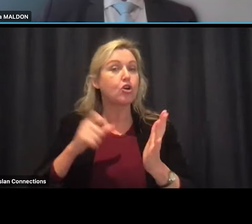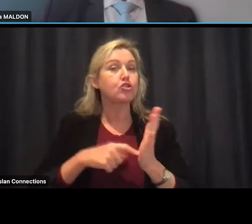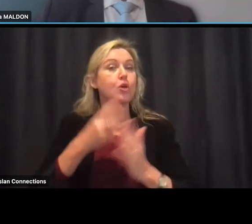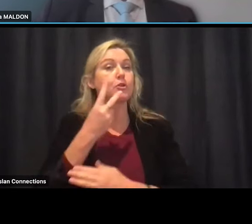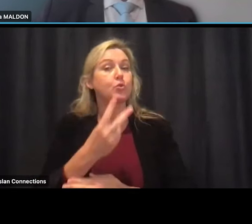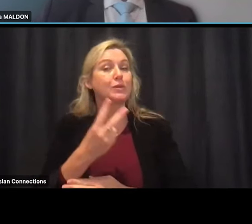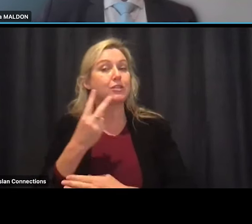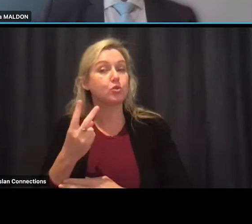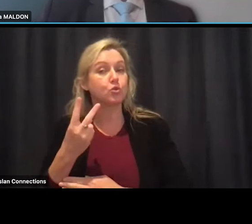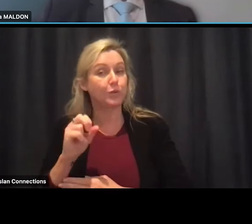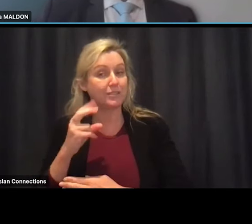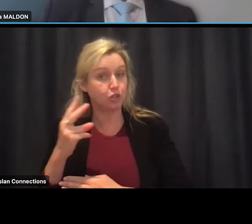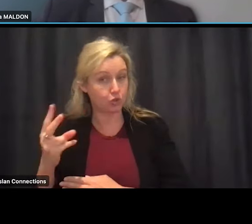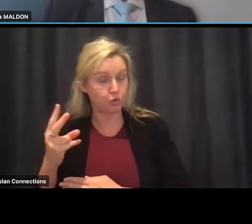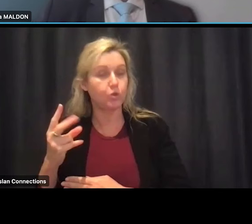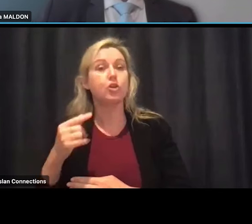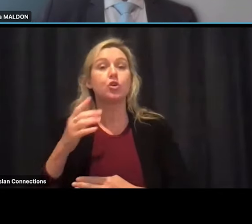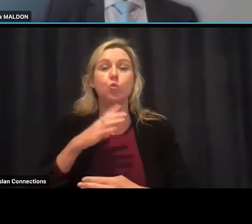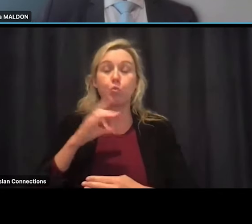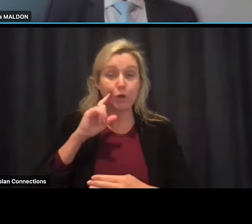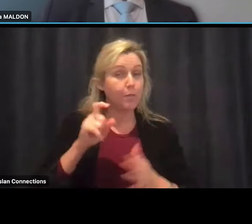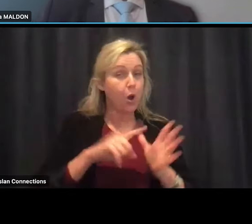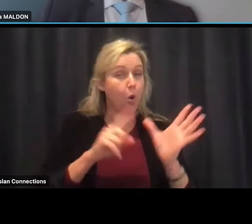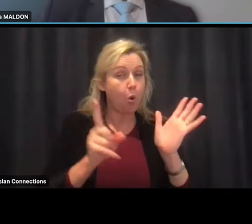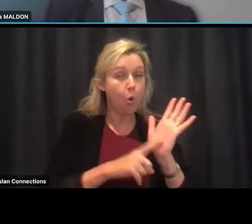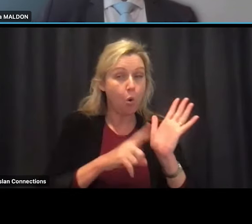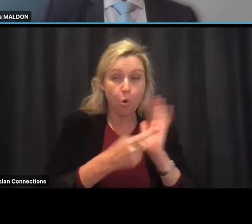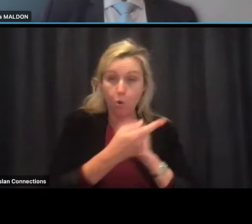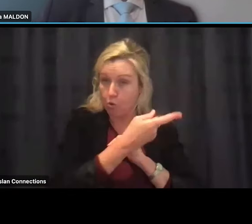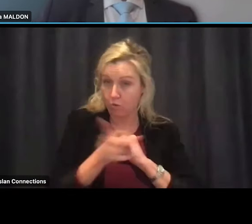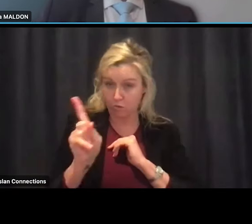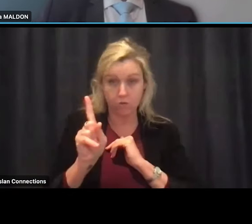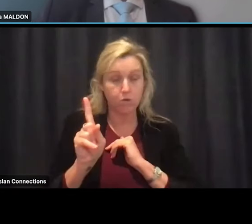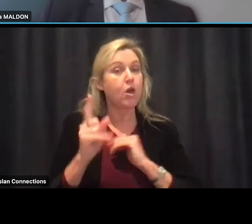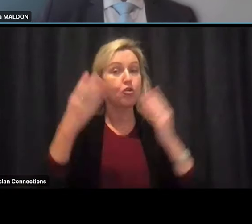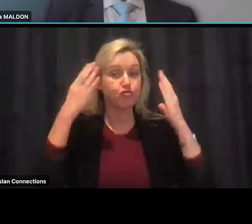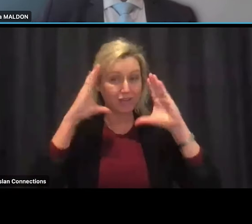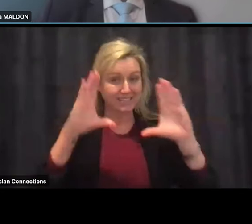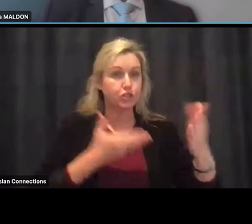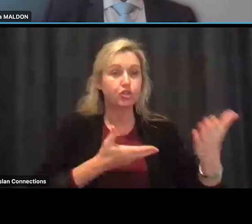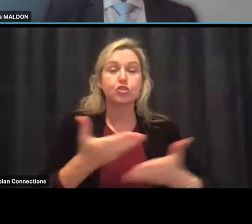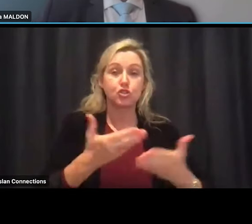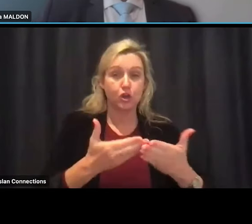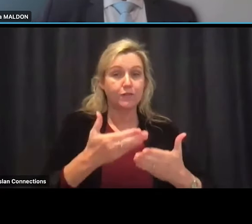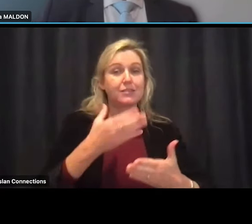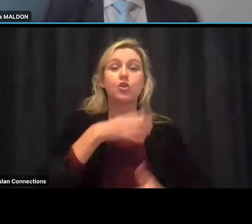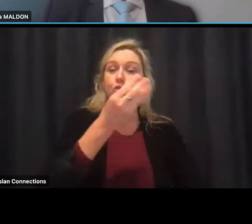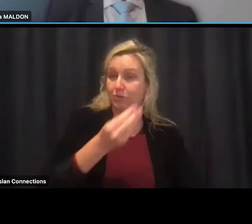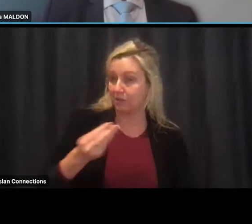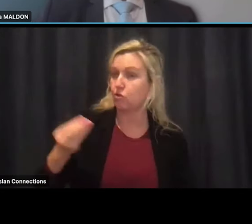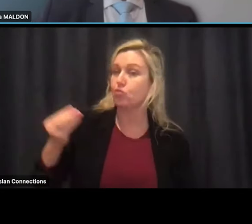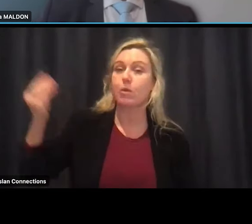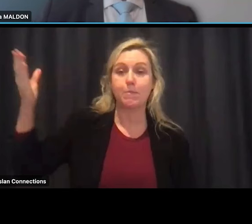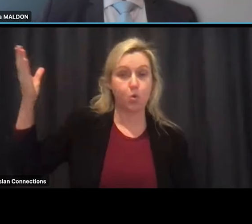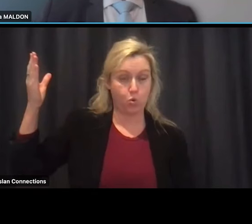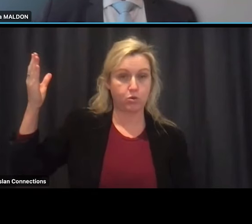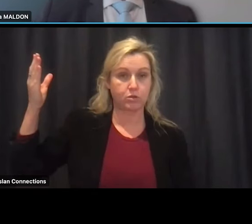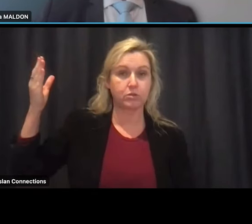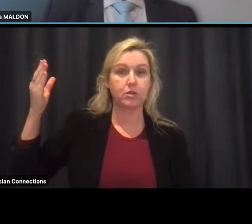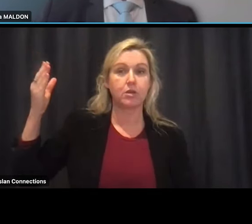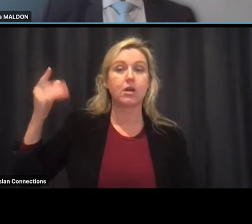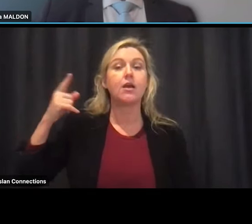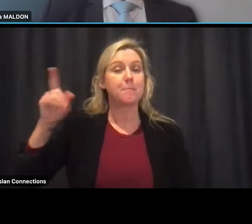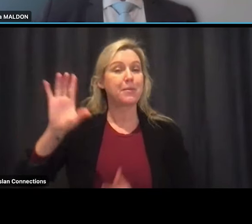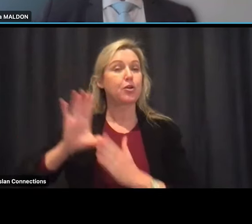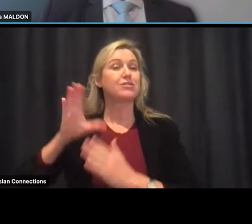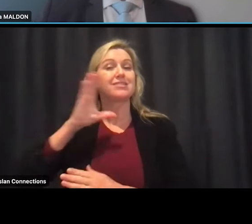2022, food and nutrition reporting will be mandatory for all residential services, NATCFAC and MPS services, reflecting the government's